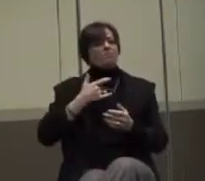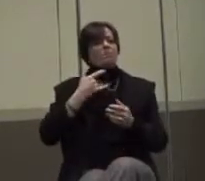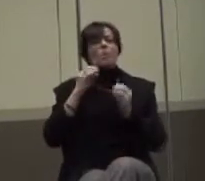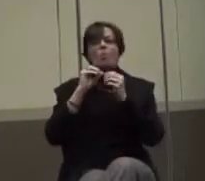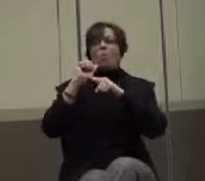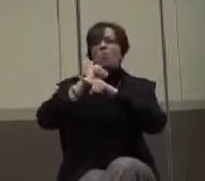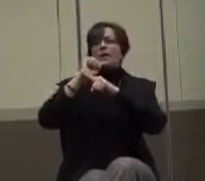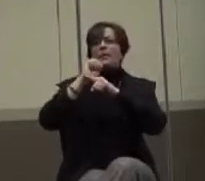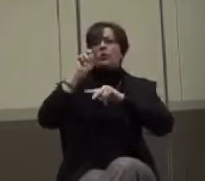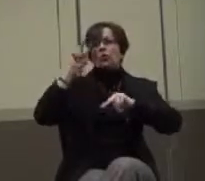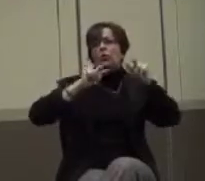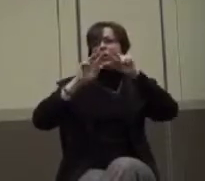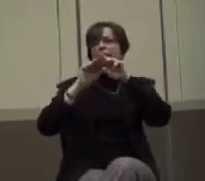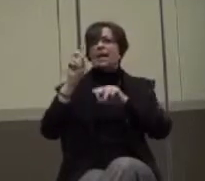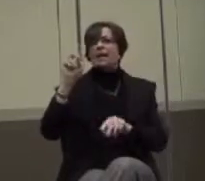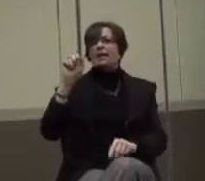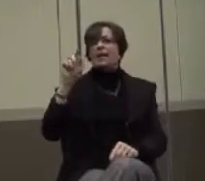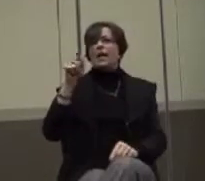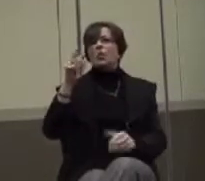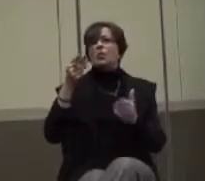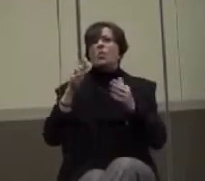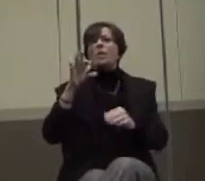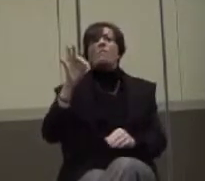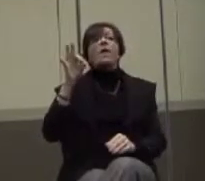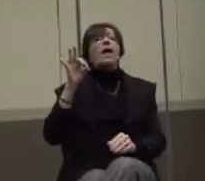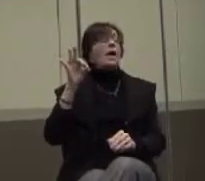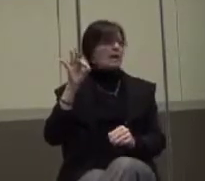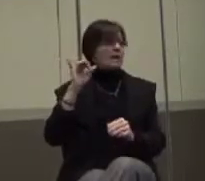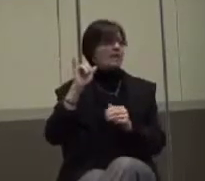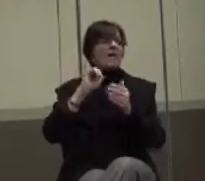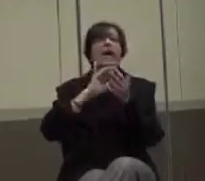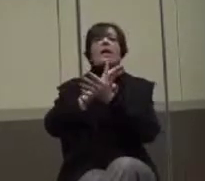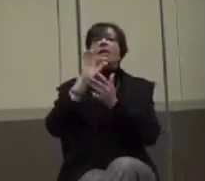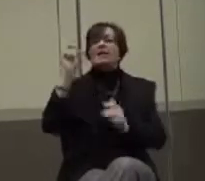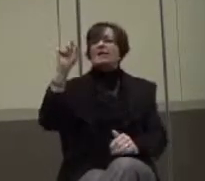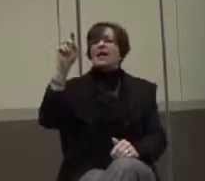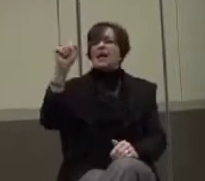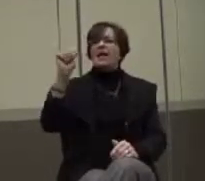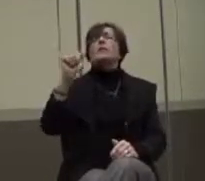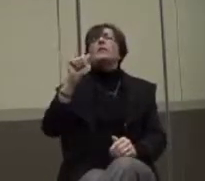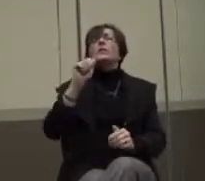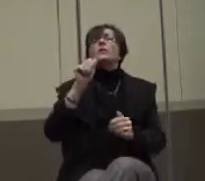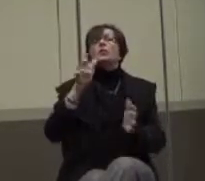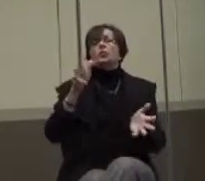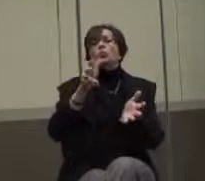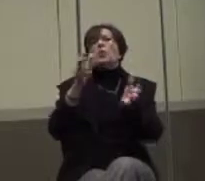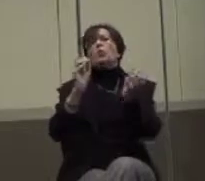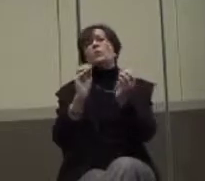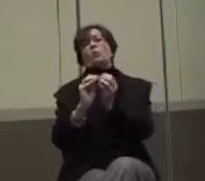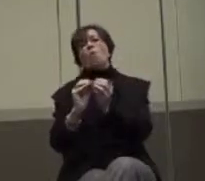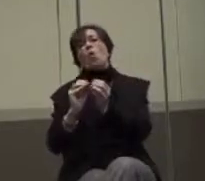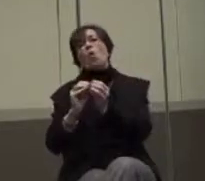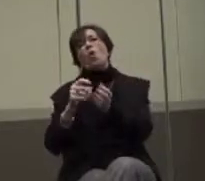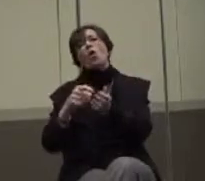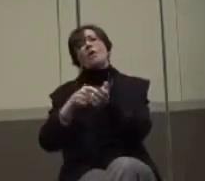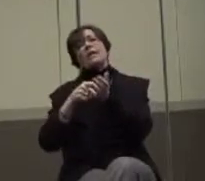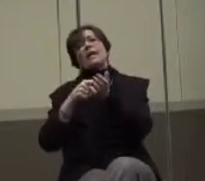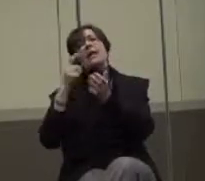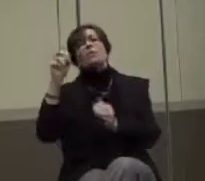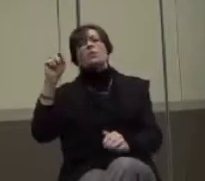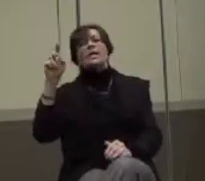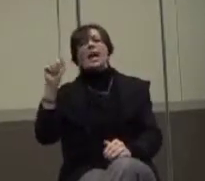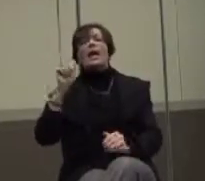data. You might find that a piece of data actually triggers the need to have more data. It brings up more questions than it does